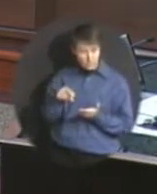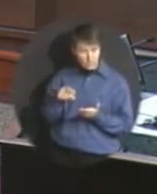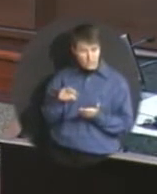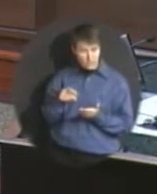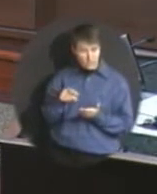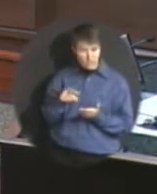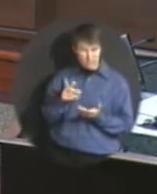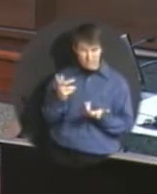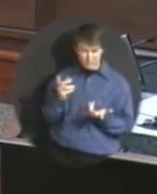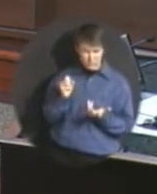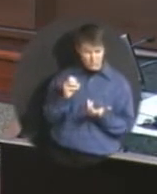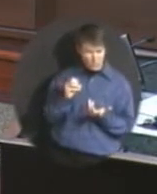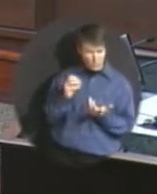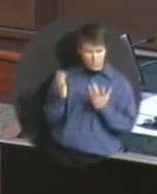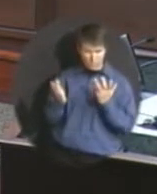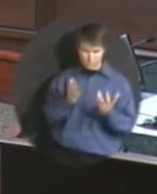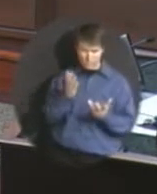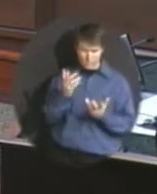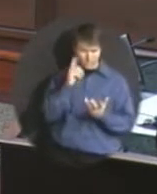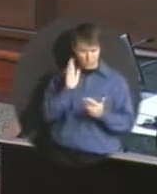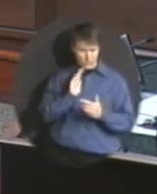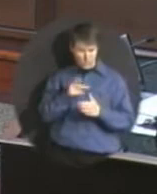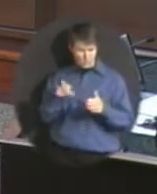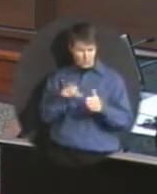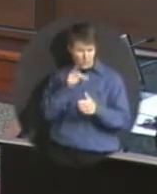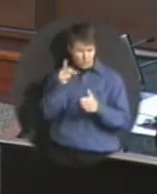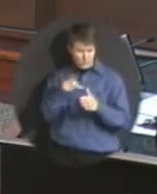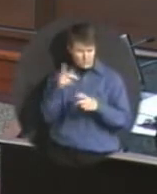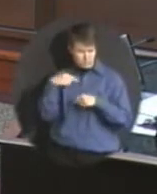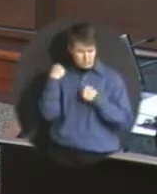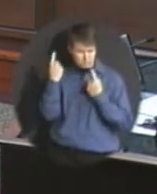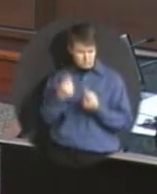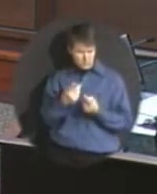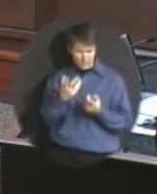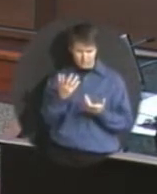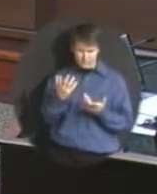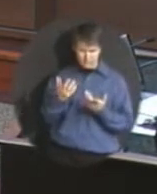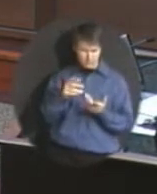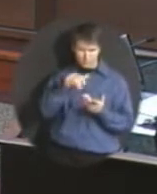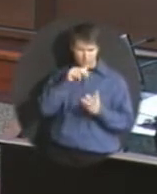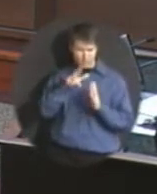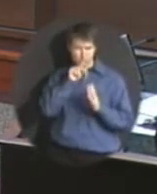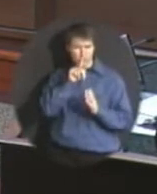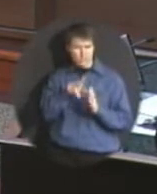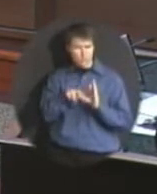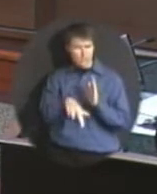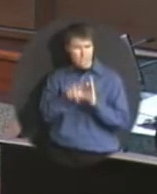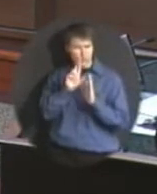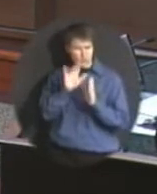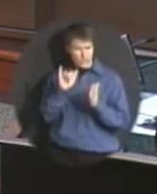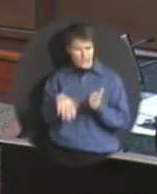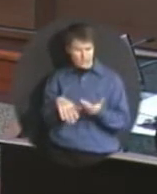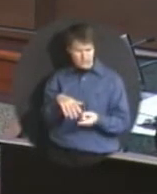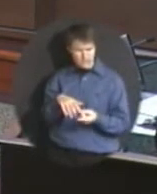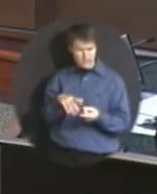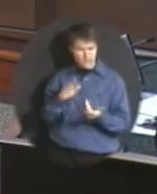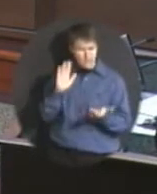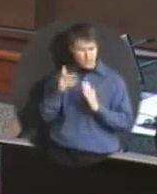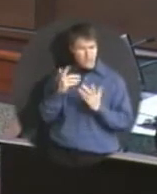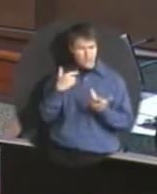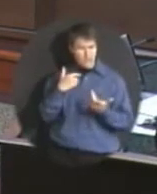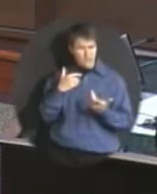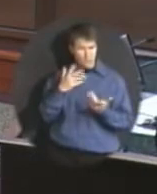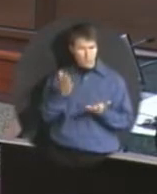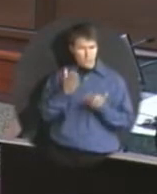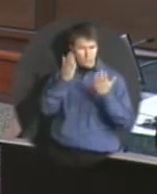where are we as far as what our priorities have been? We haven't reviewed that in light of what we're proposing in the